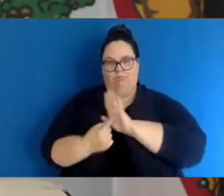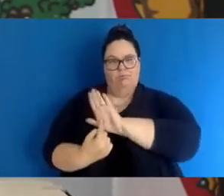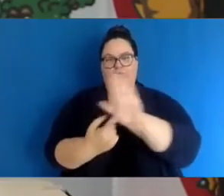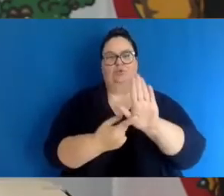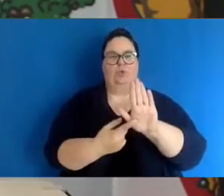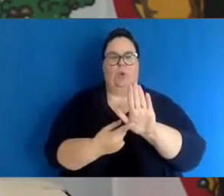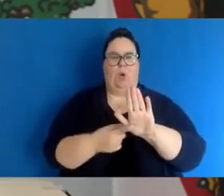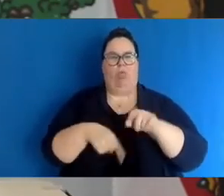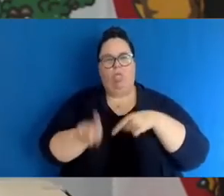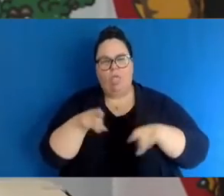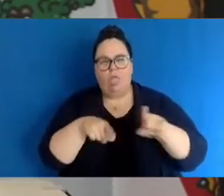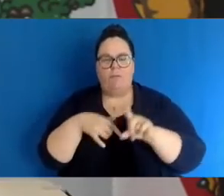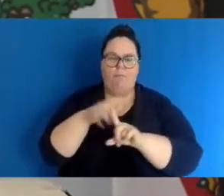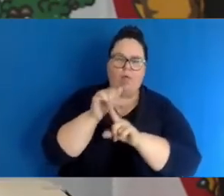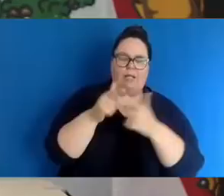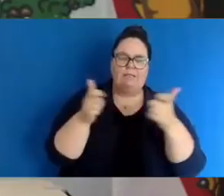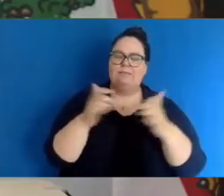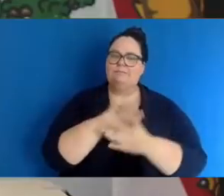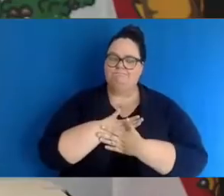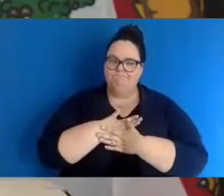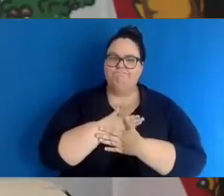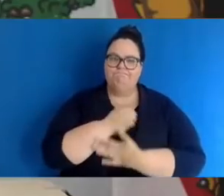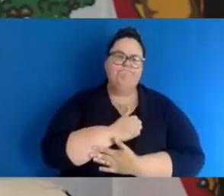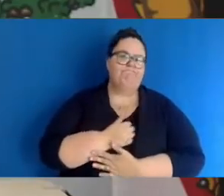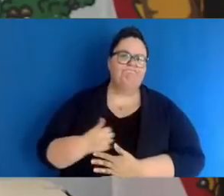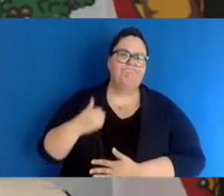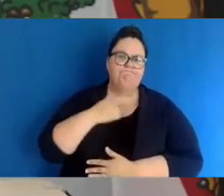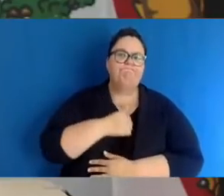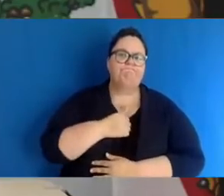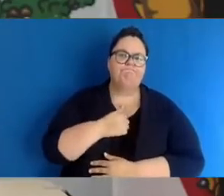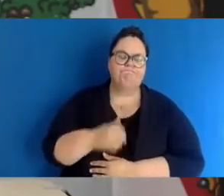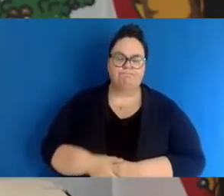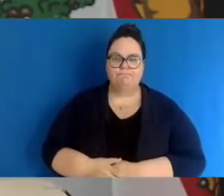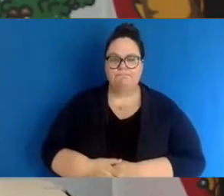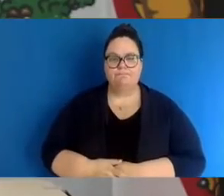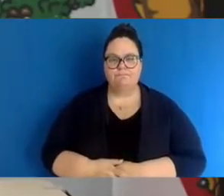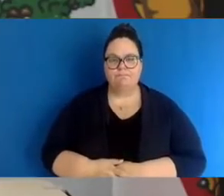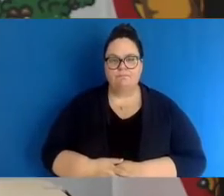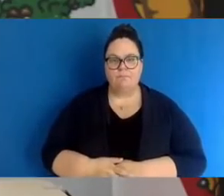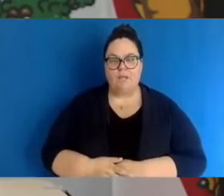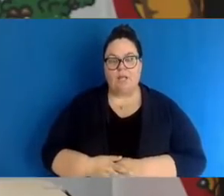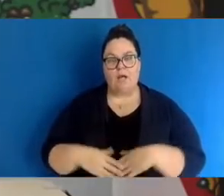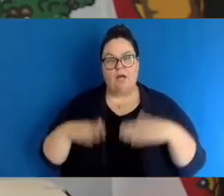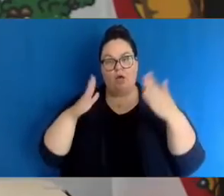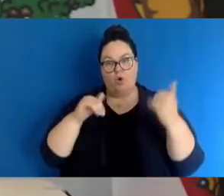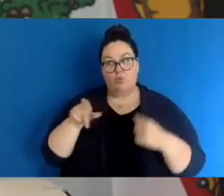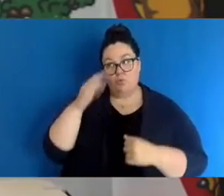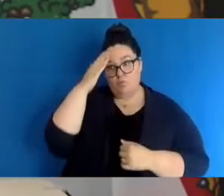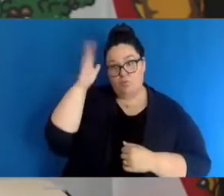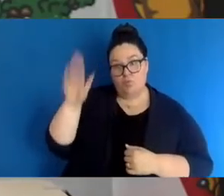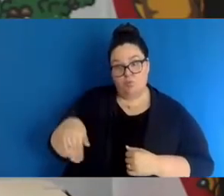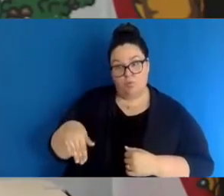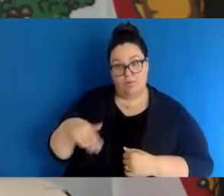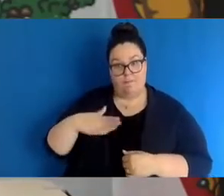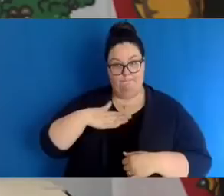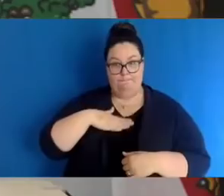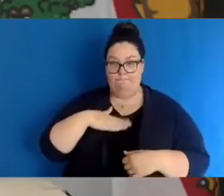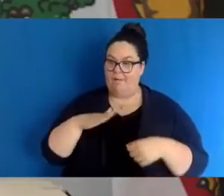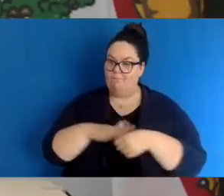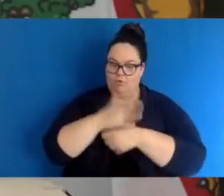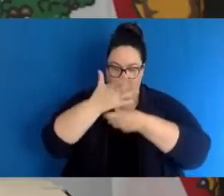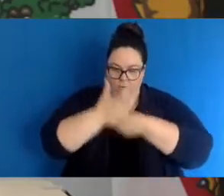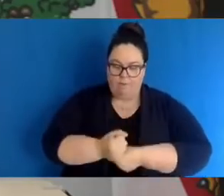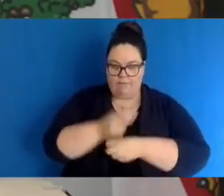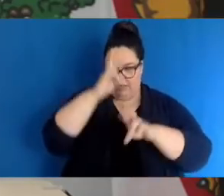they have. But I hope that you know that you have my full confidence, respect,